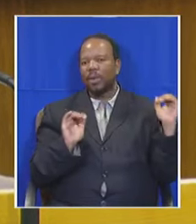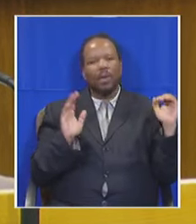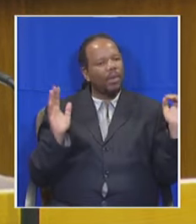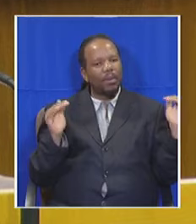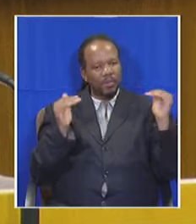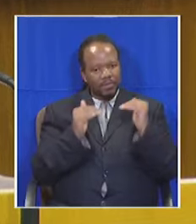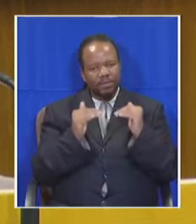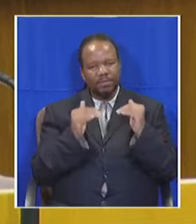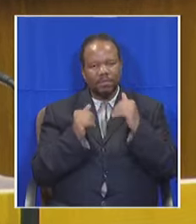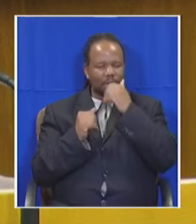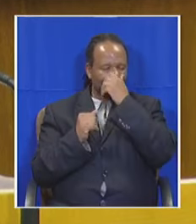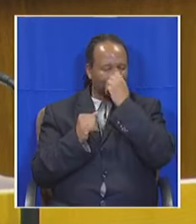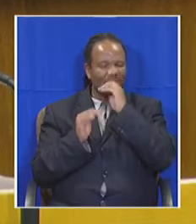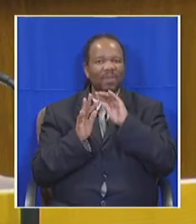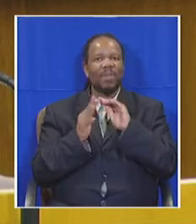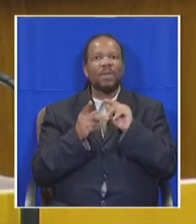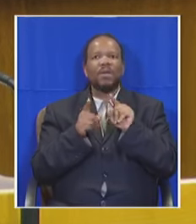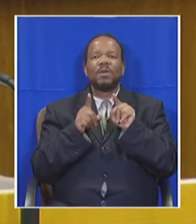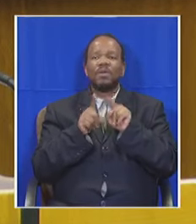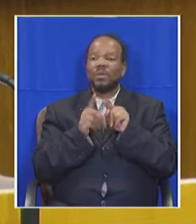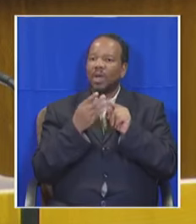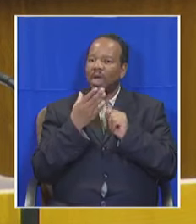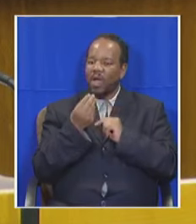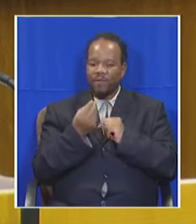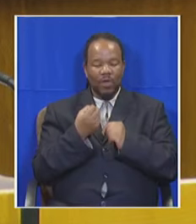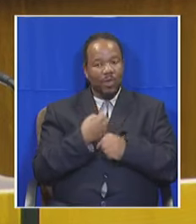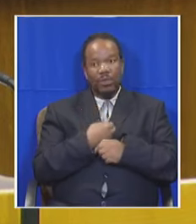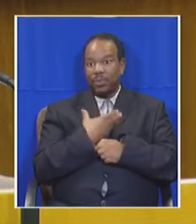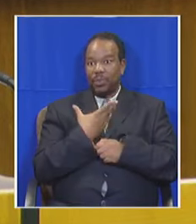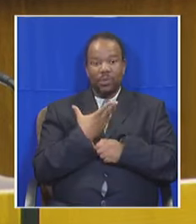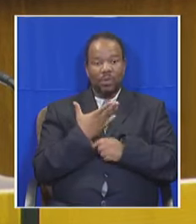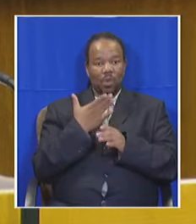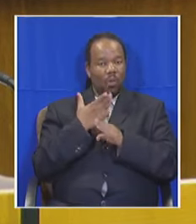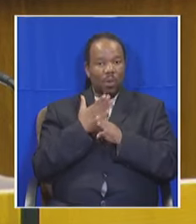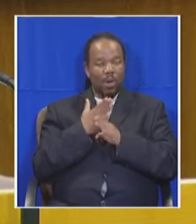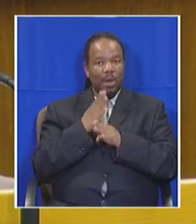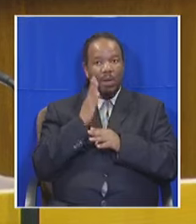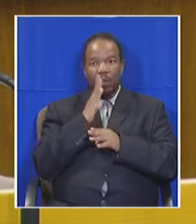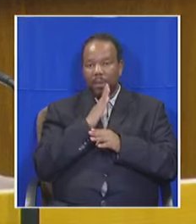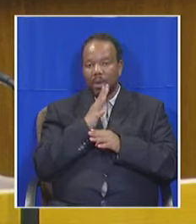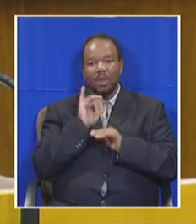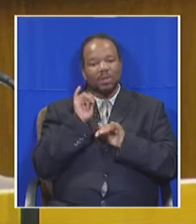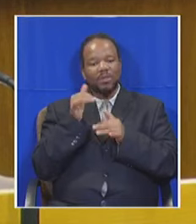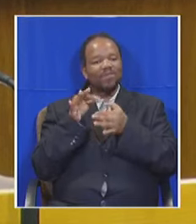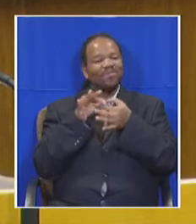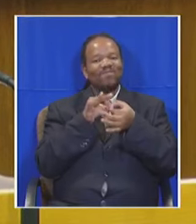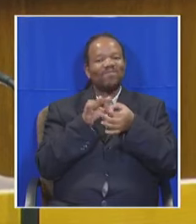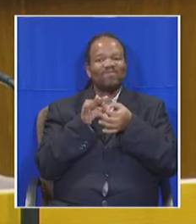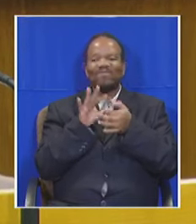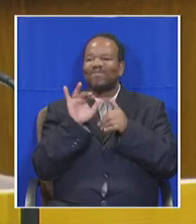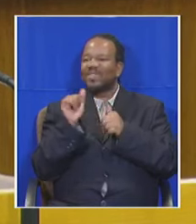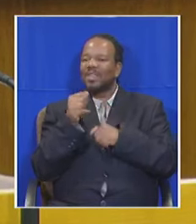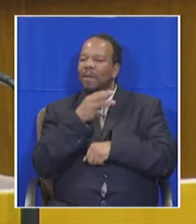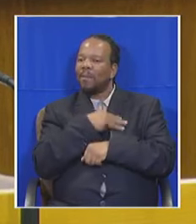emakhaya ngoba izifundo esinazo azikhulumi kuloko okufunwa abaqashi kufanele sikuvakashele lokho sikubheke